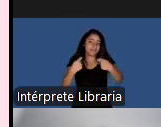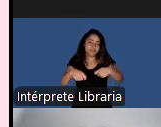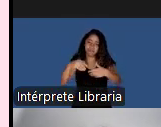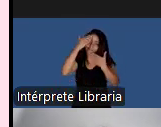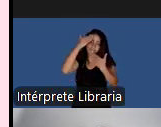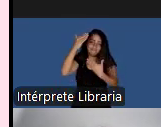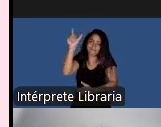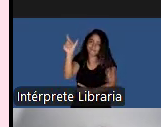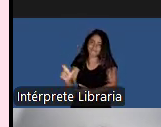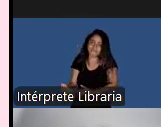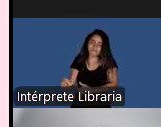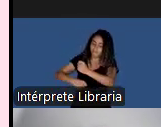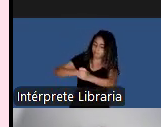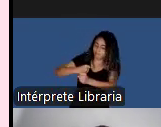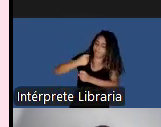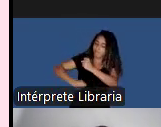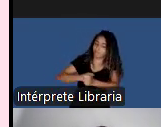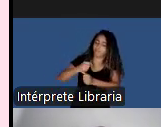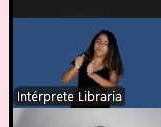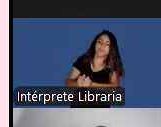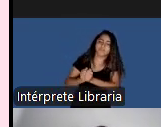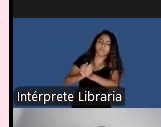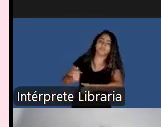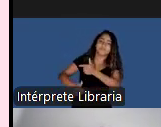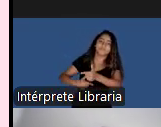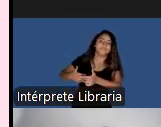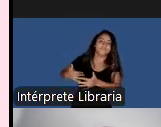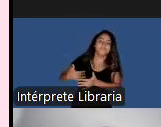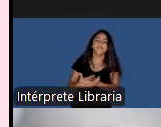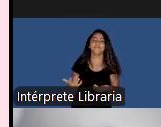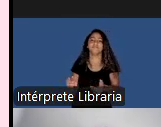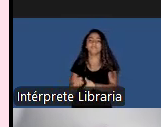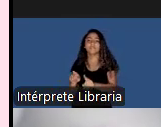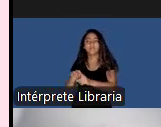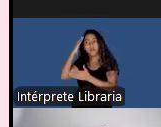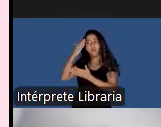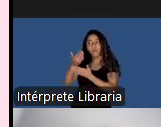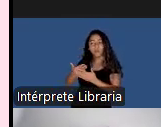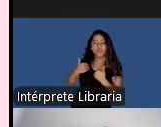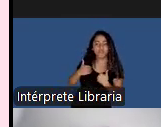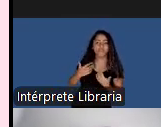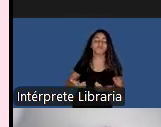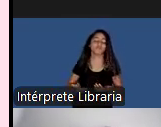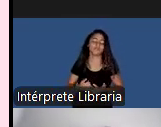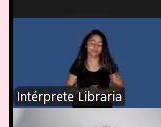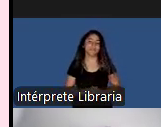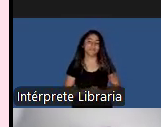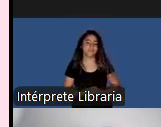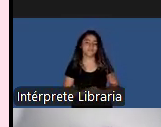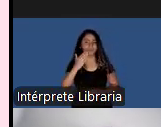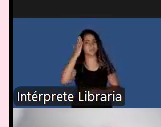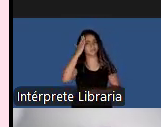I can't but begin by thanking you for everything we've done together so far, for your trust